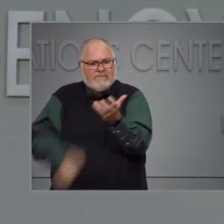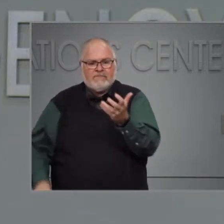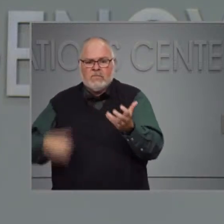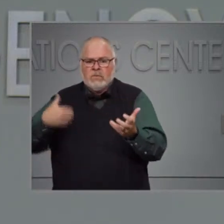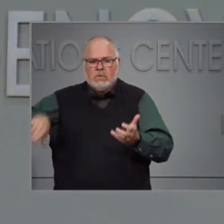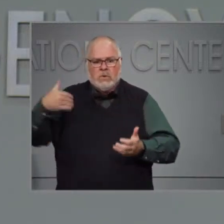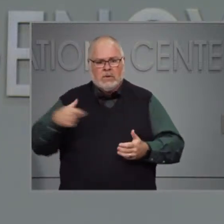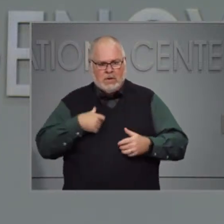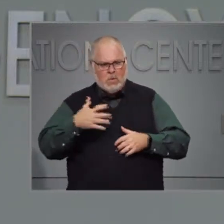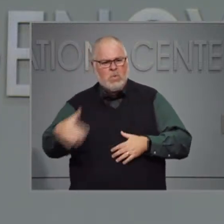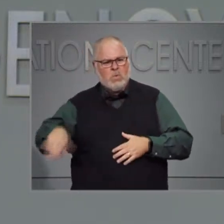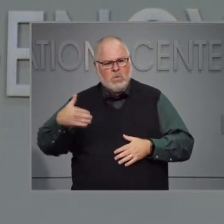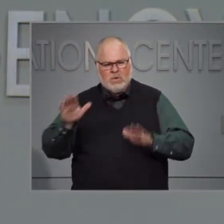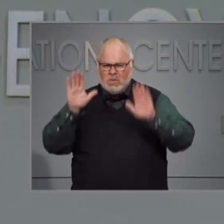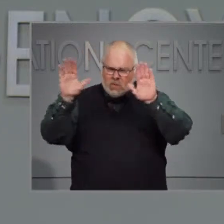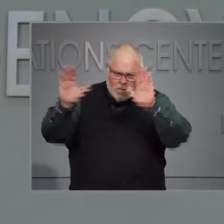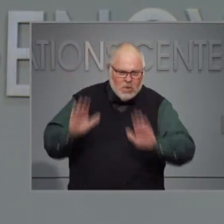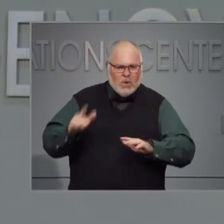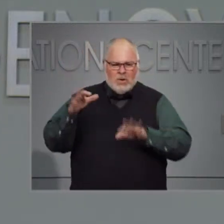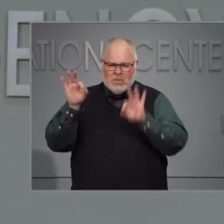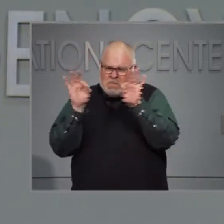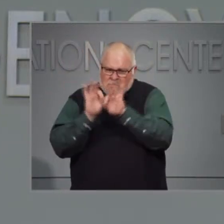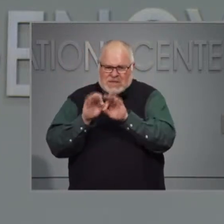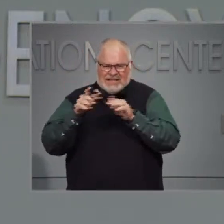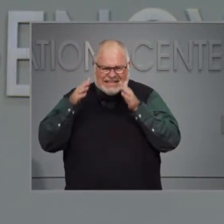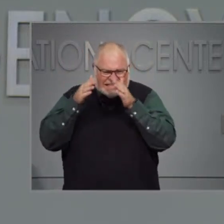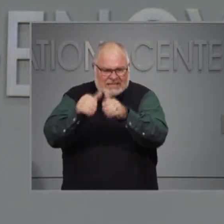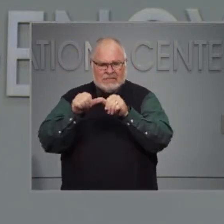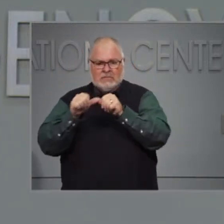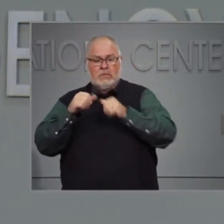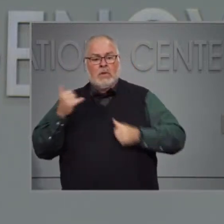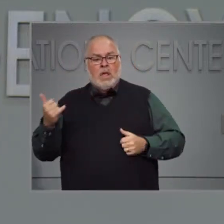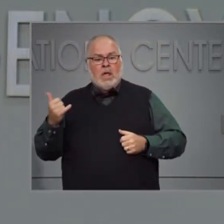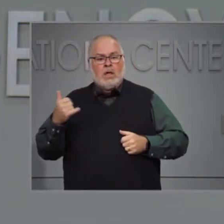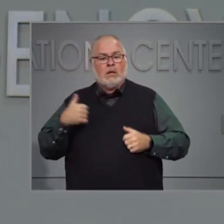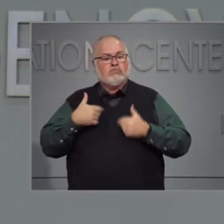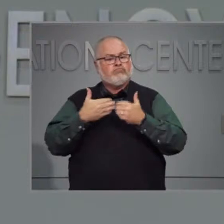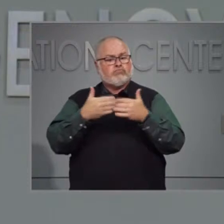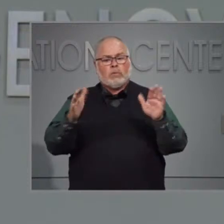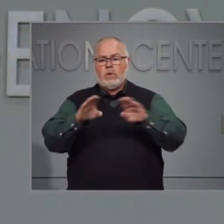great urgency. With that, we will turn over to your questions.